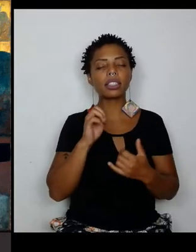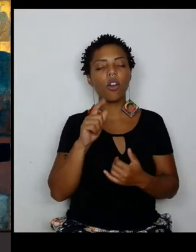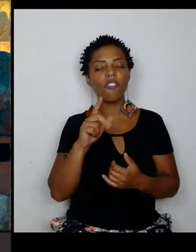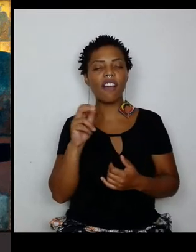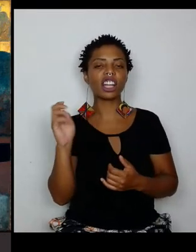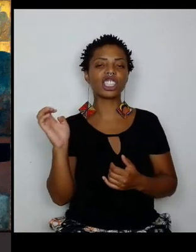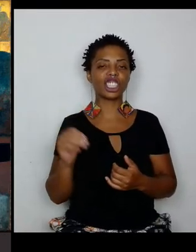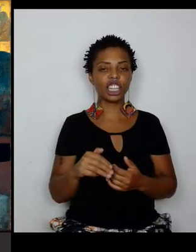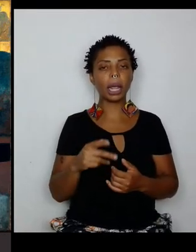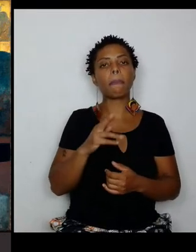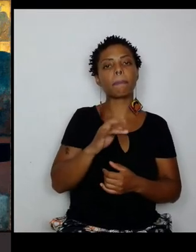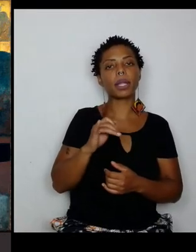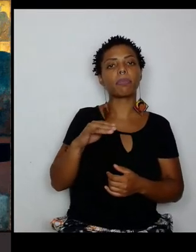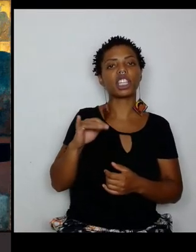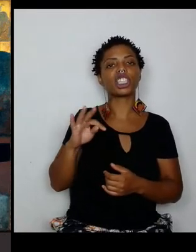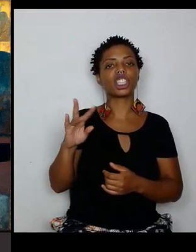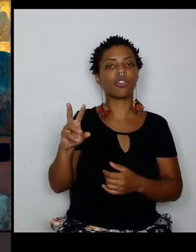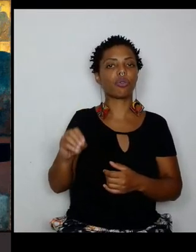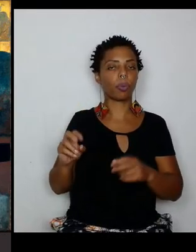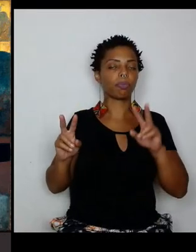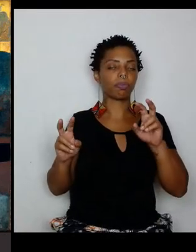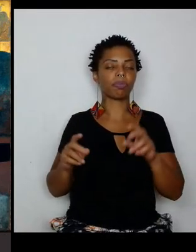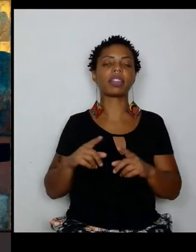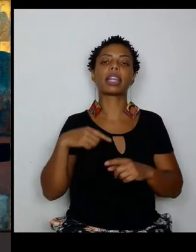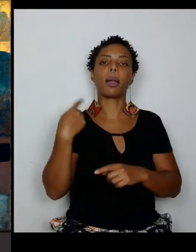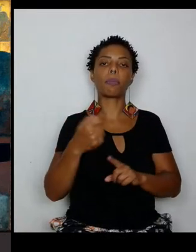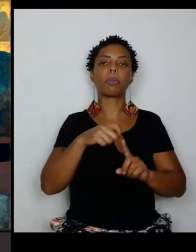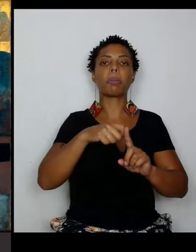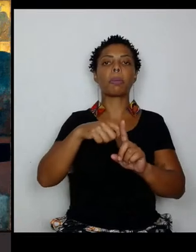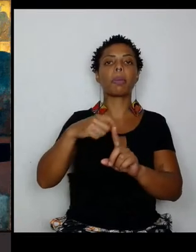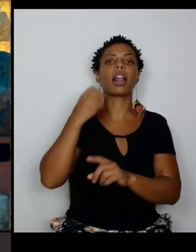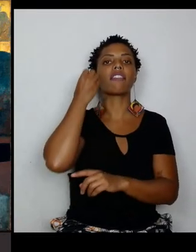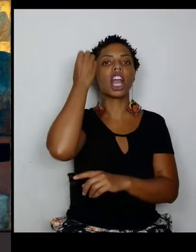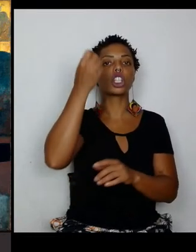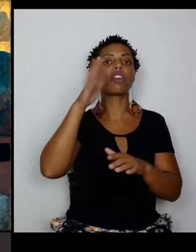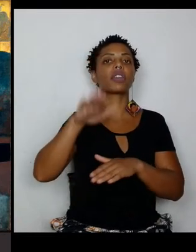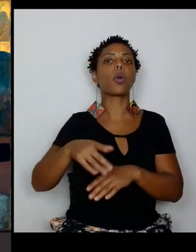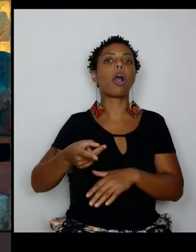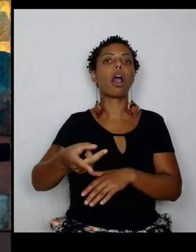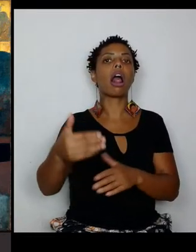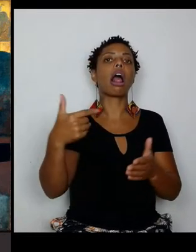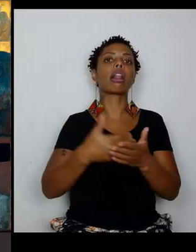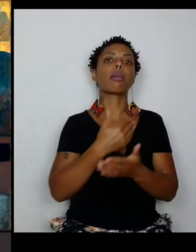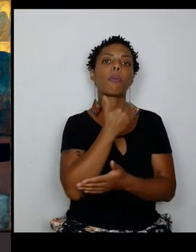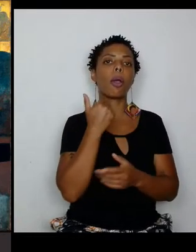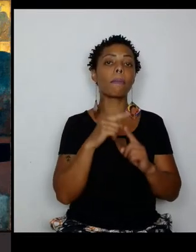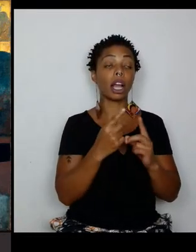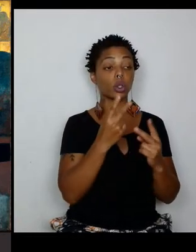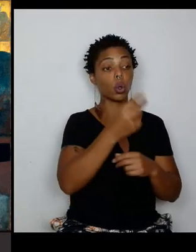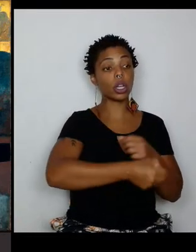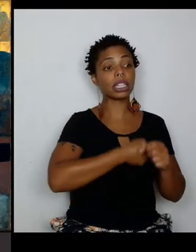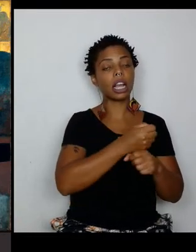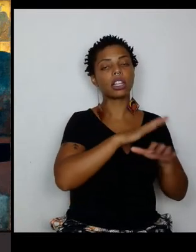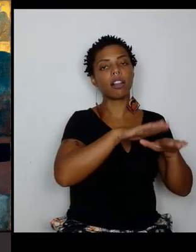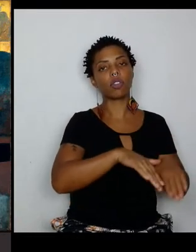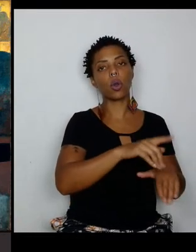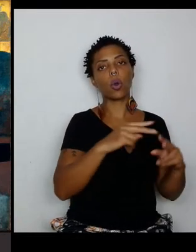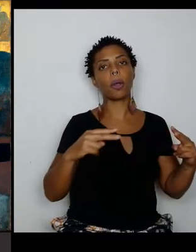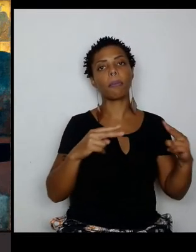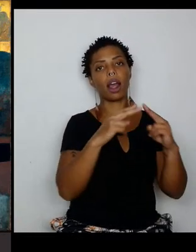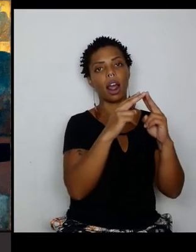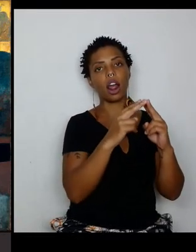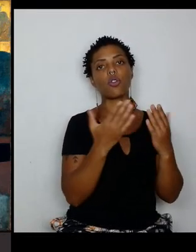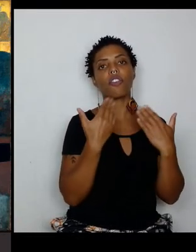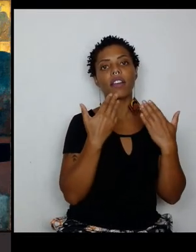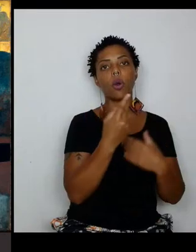months later and remained there until his death except for a two-year sabbatical in paris from the summer of 93 to the summer of 94